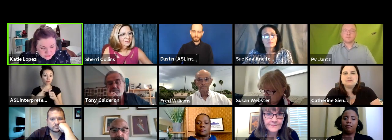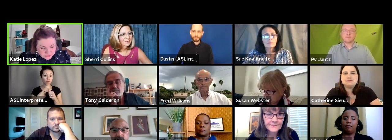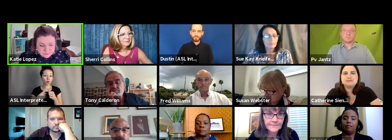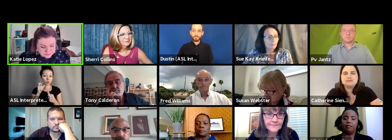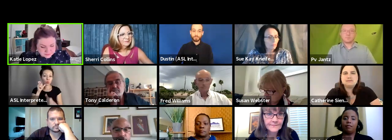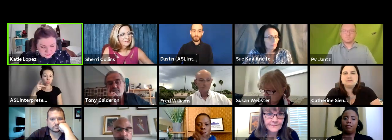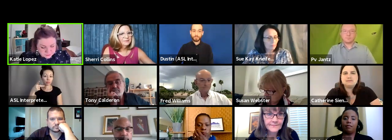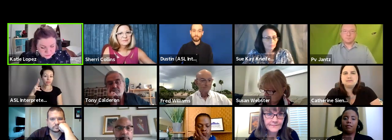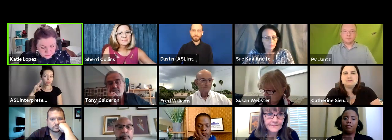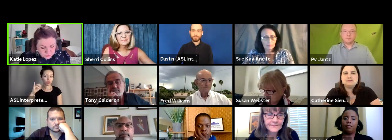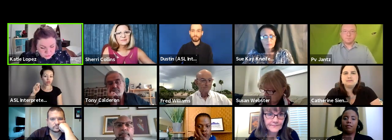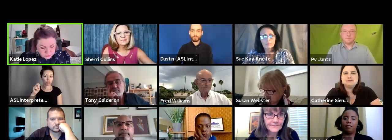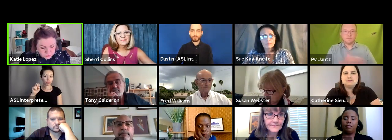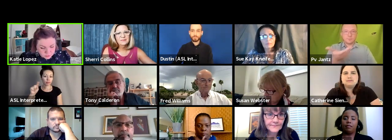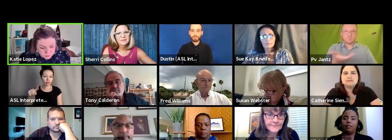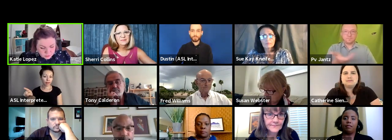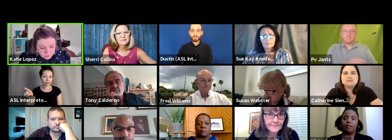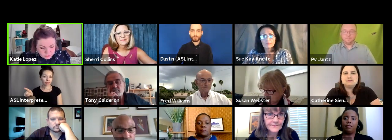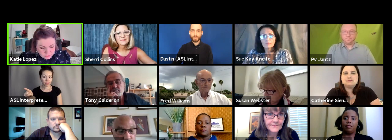PB Jantz,